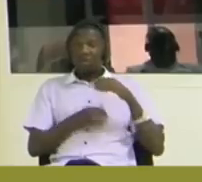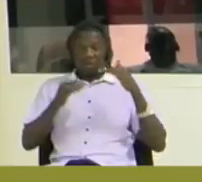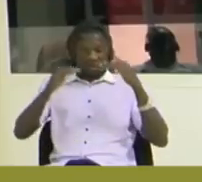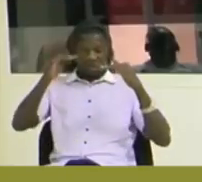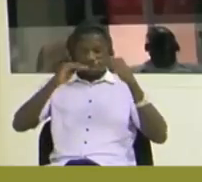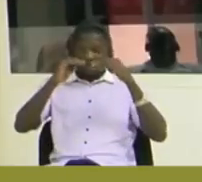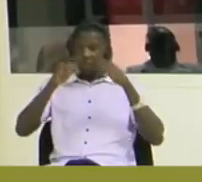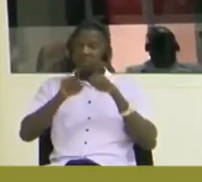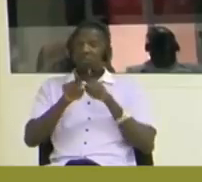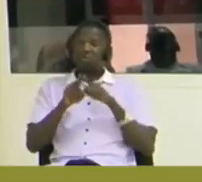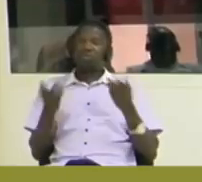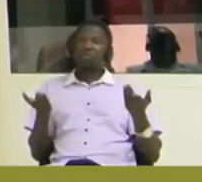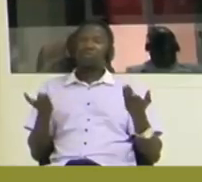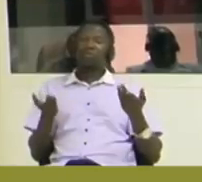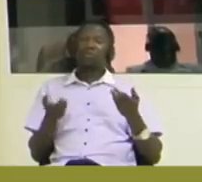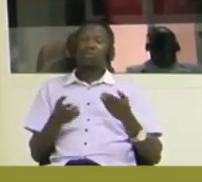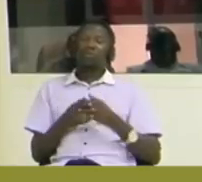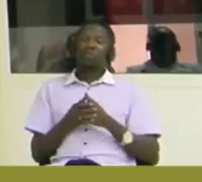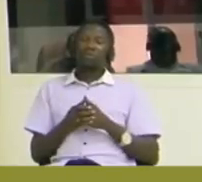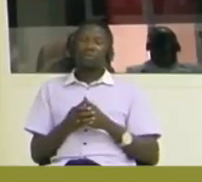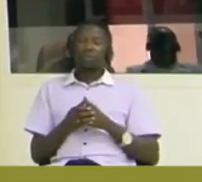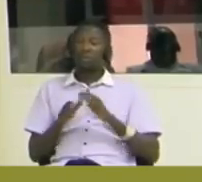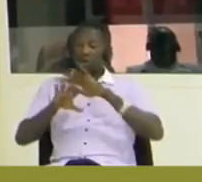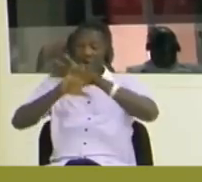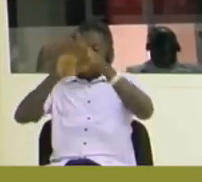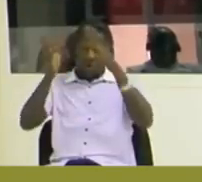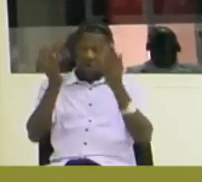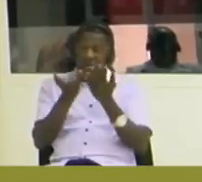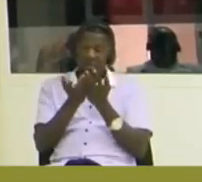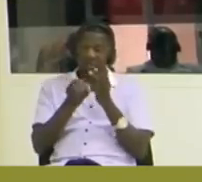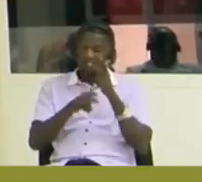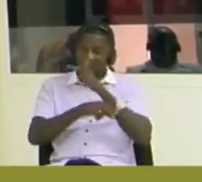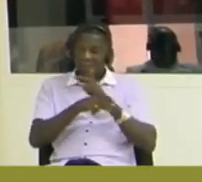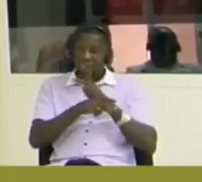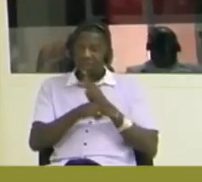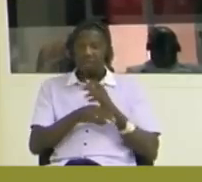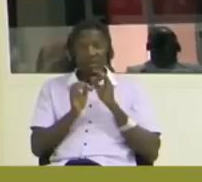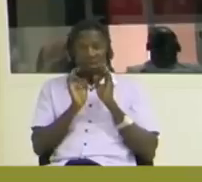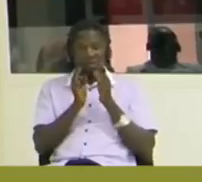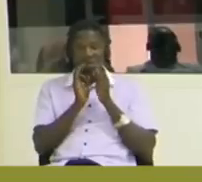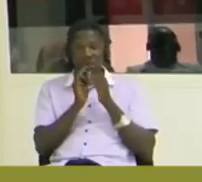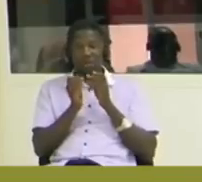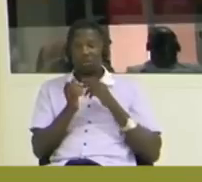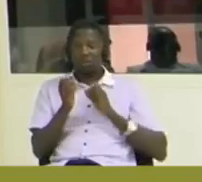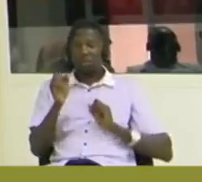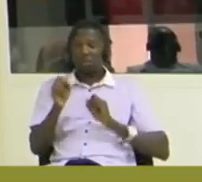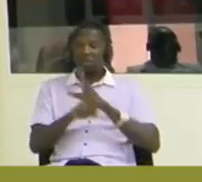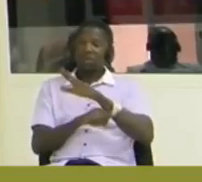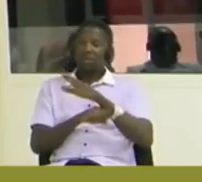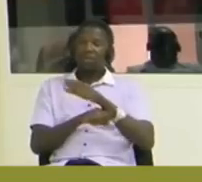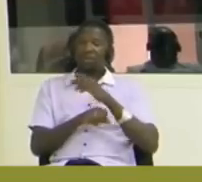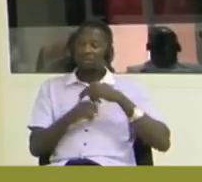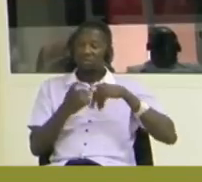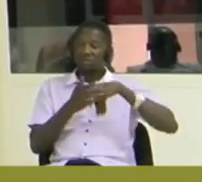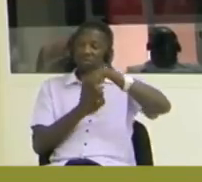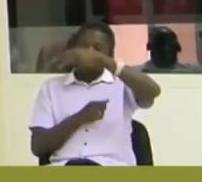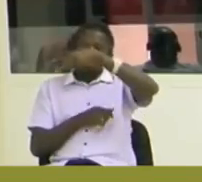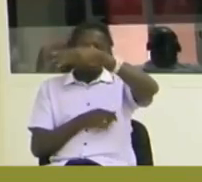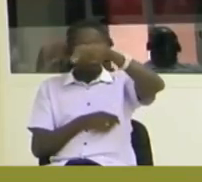the guards claim that they were sent on a wild goose